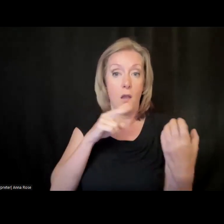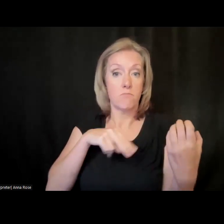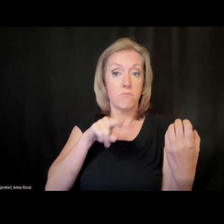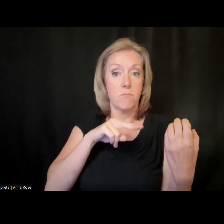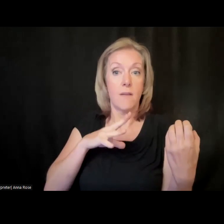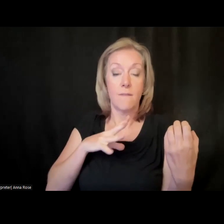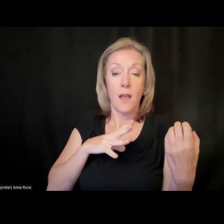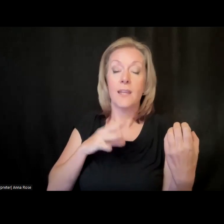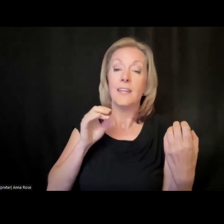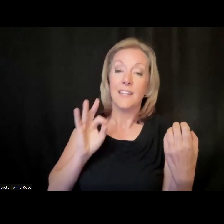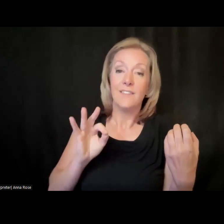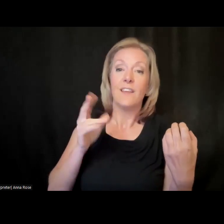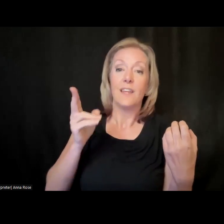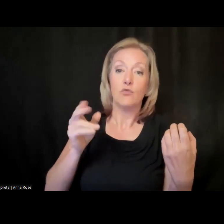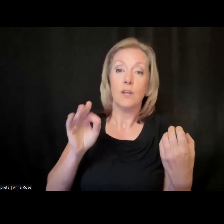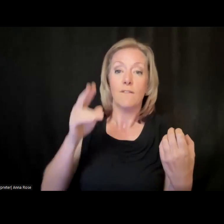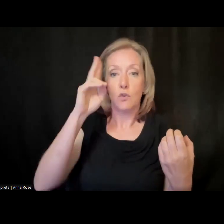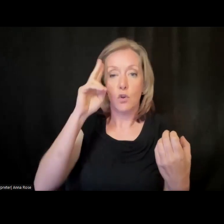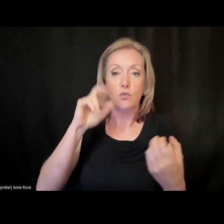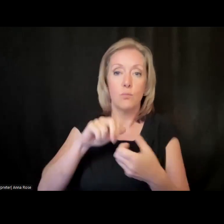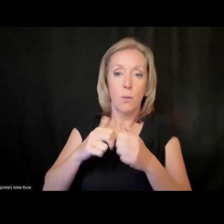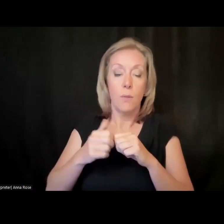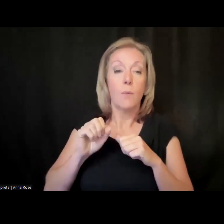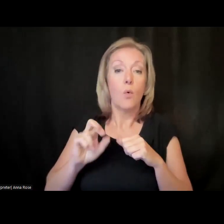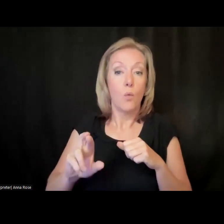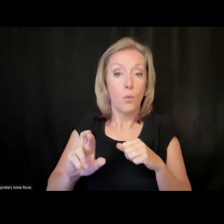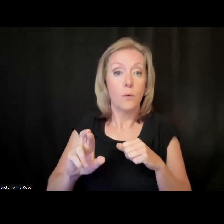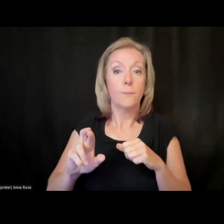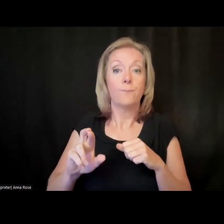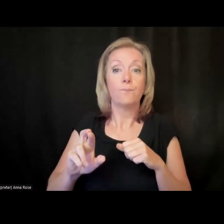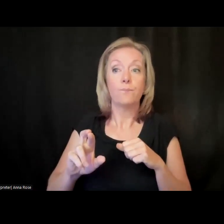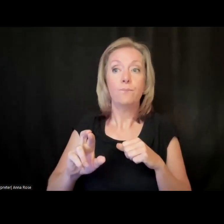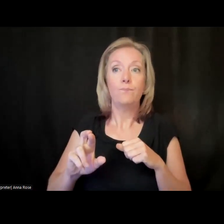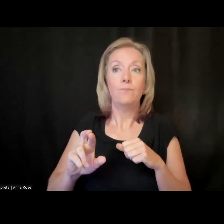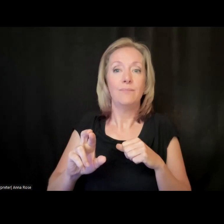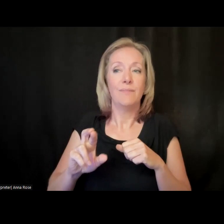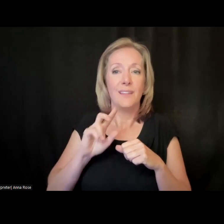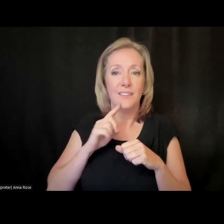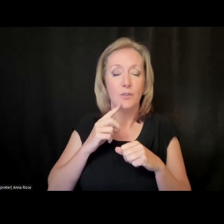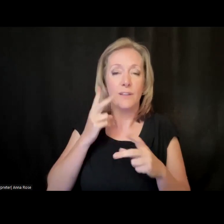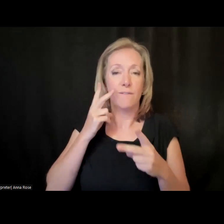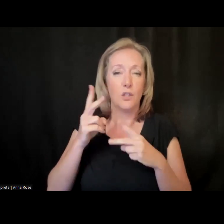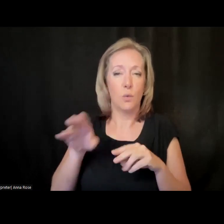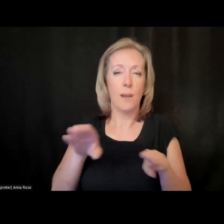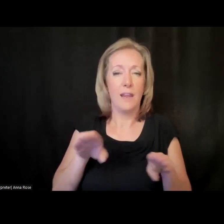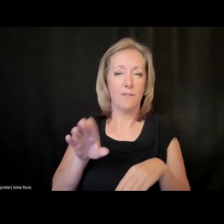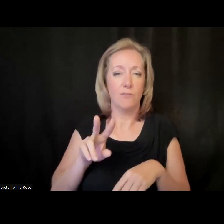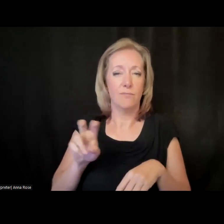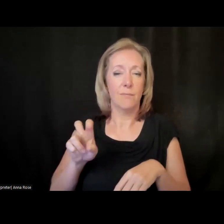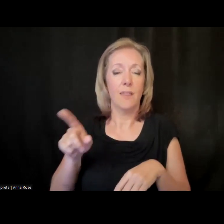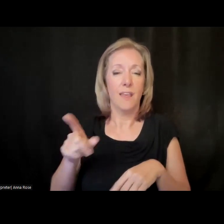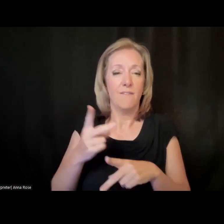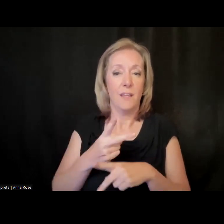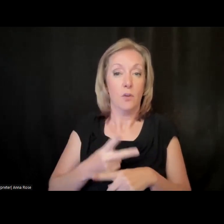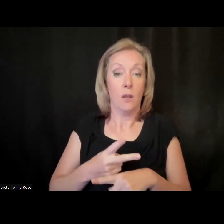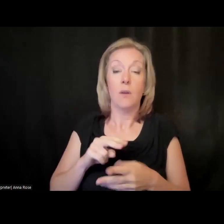to a history of neurological compromise and significant visual behaviors, they're starting to put it together. Does that